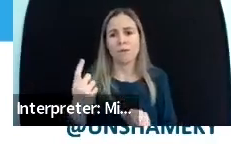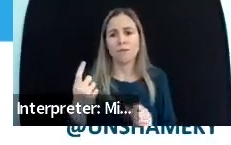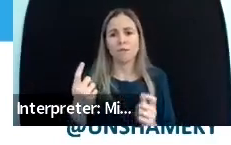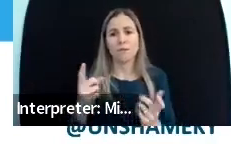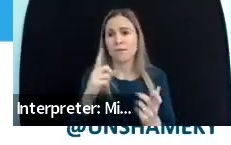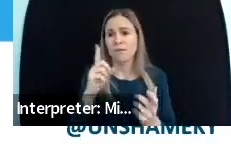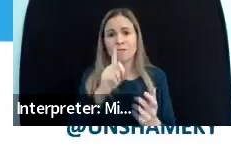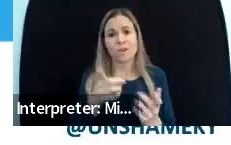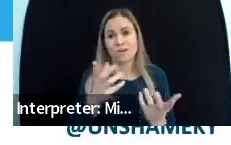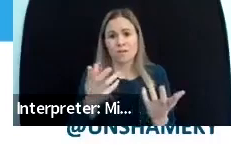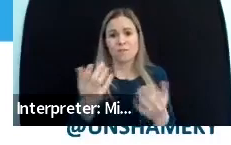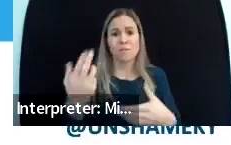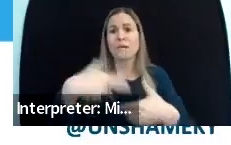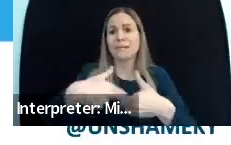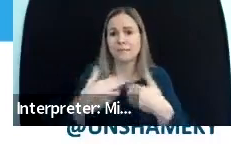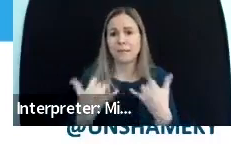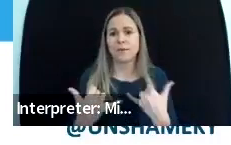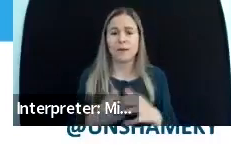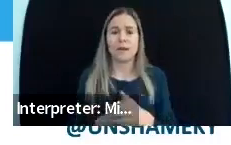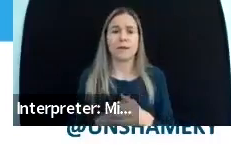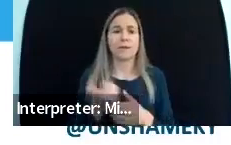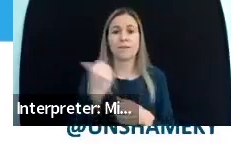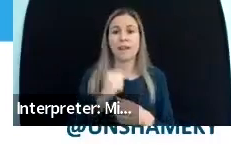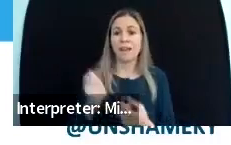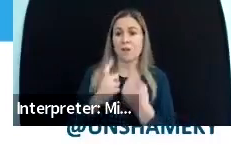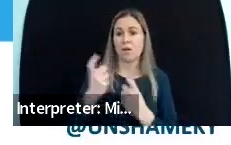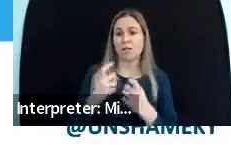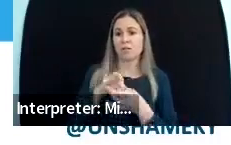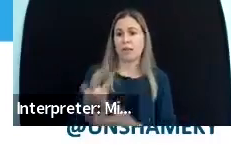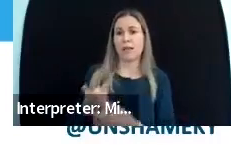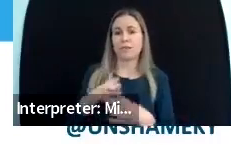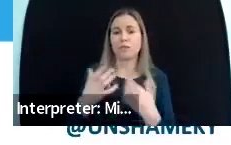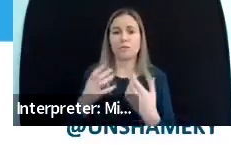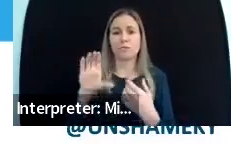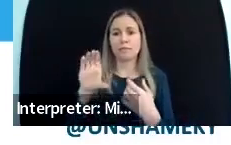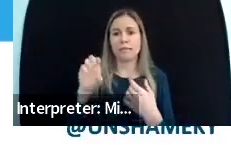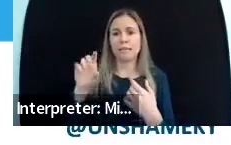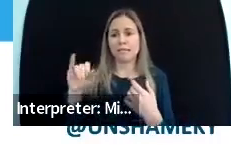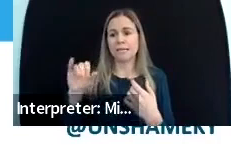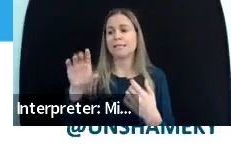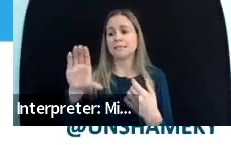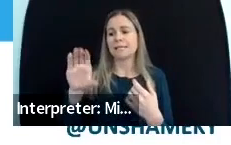for participating today. And if you have questions about CE hours or certifications, you can email me